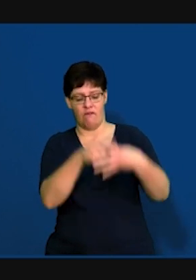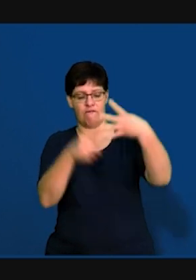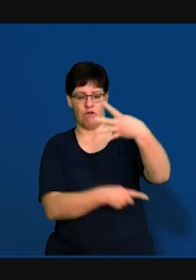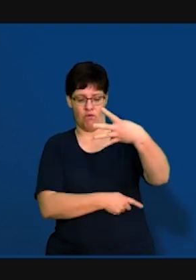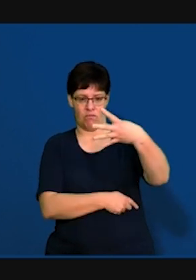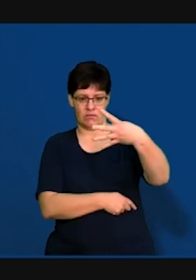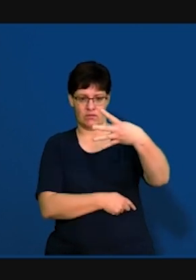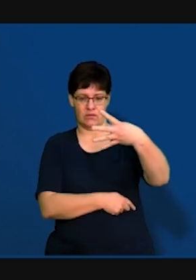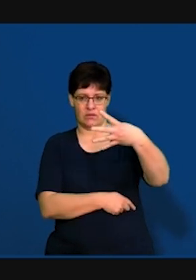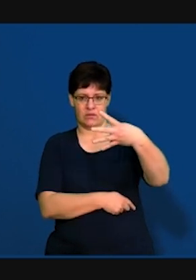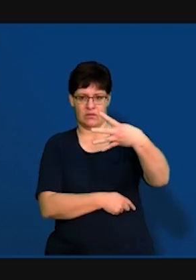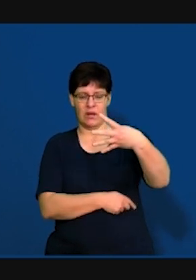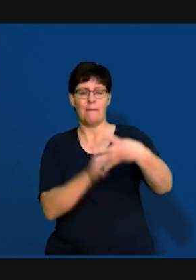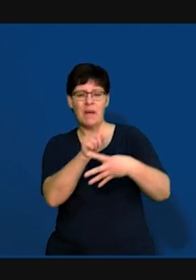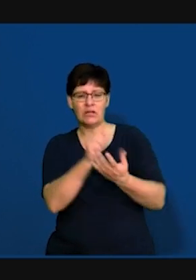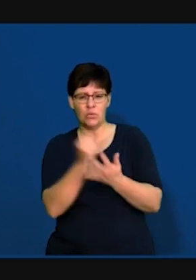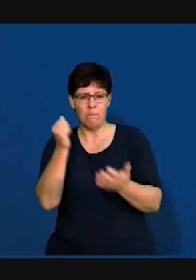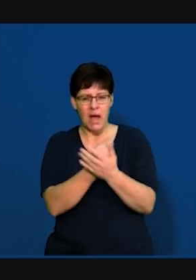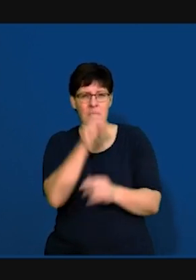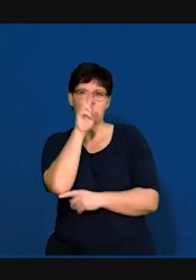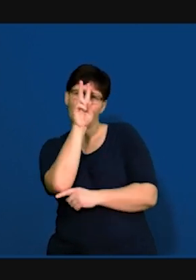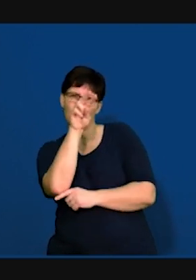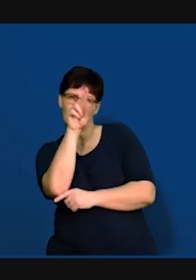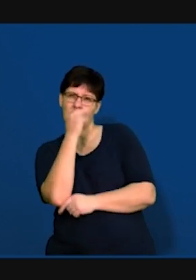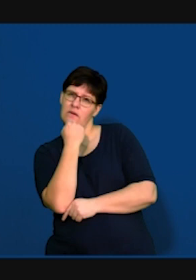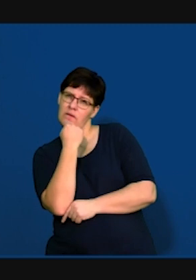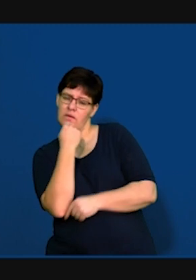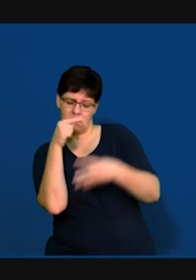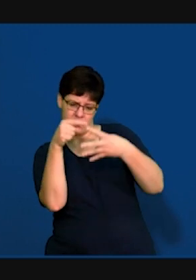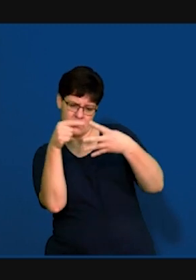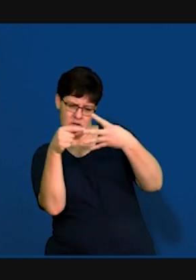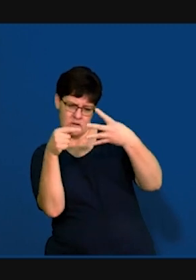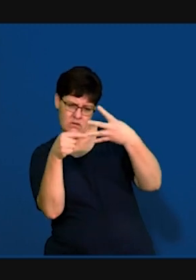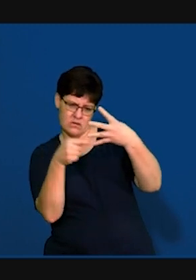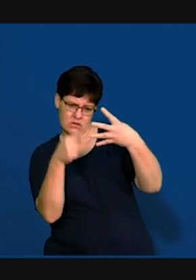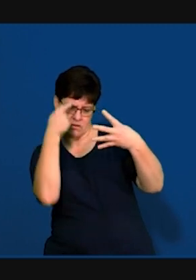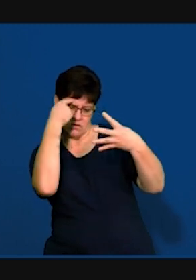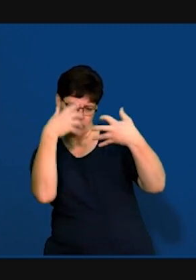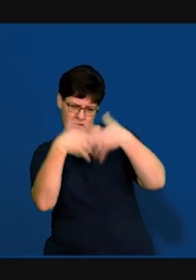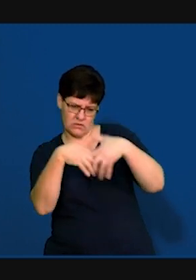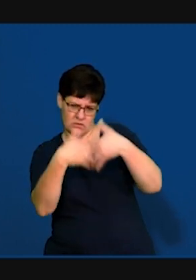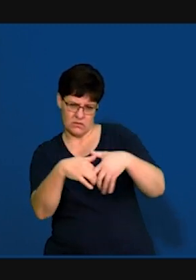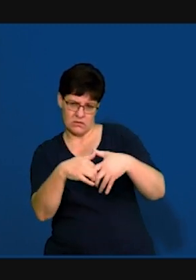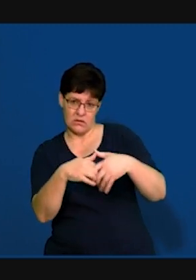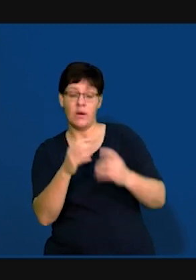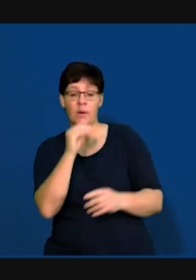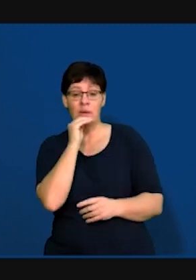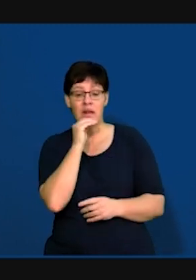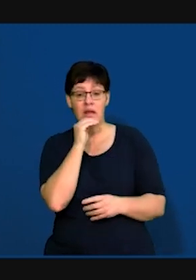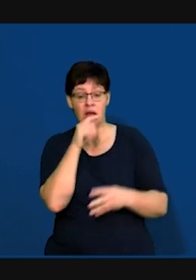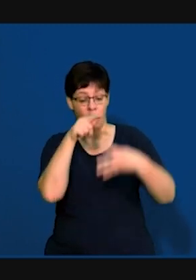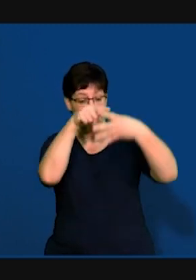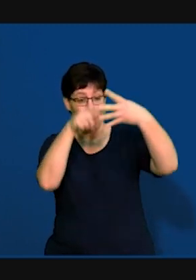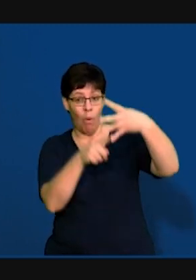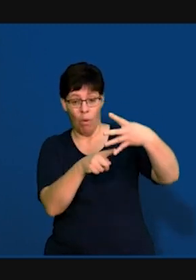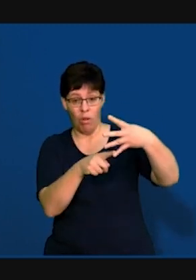it takes a bit of skill, and a lot of thinking, a lot of application. Not all the multiple choice questions are based